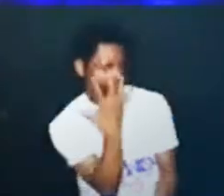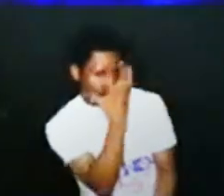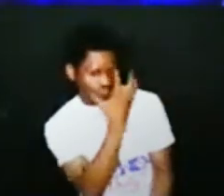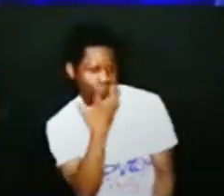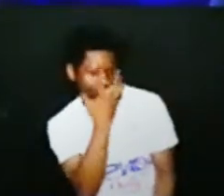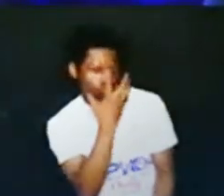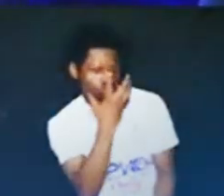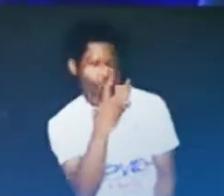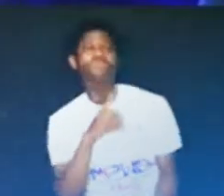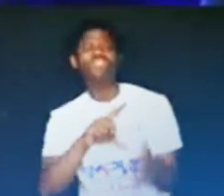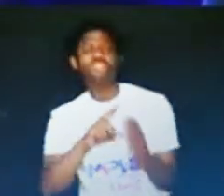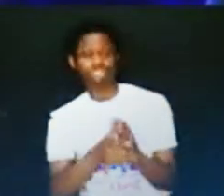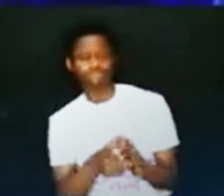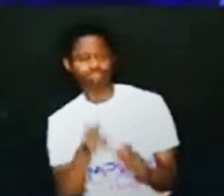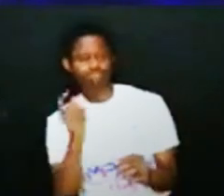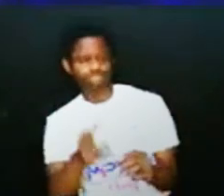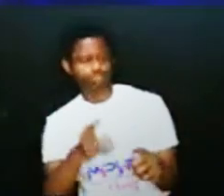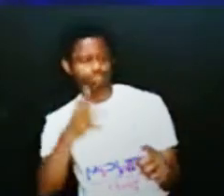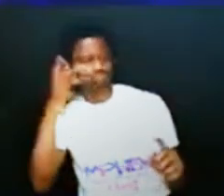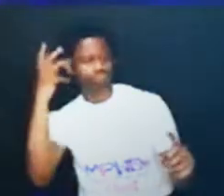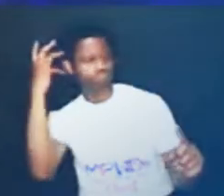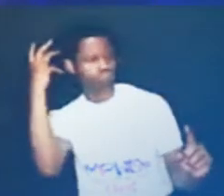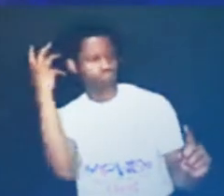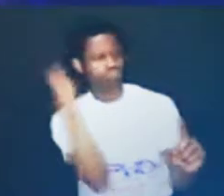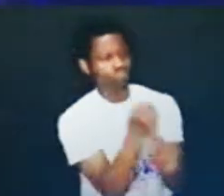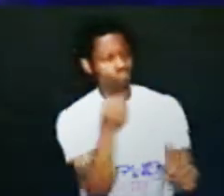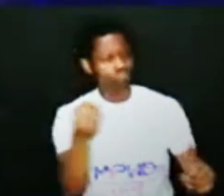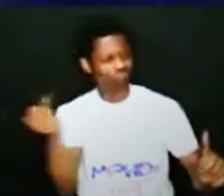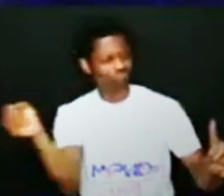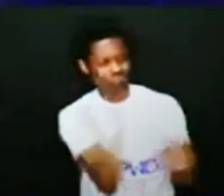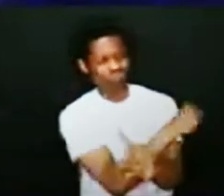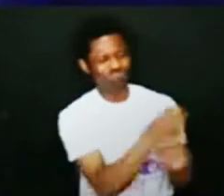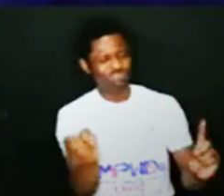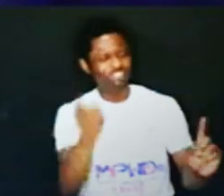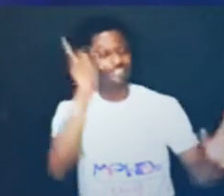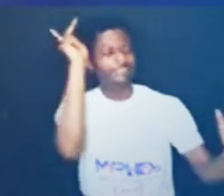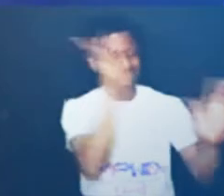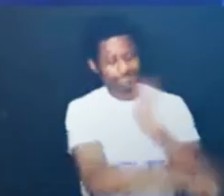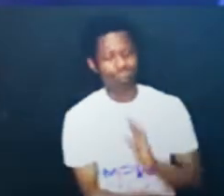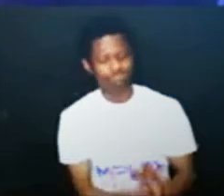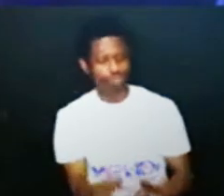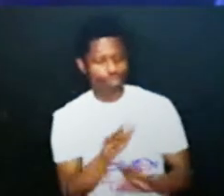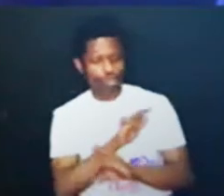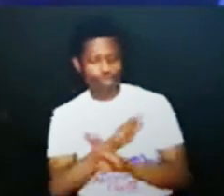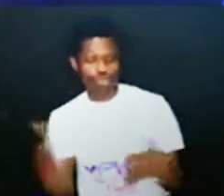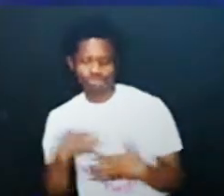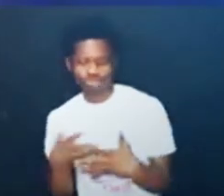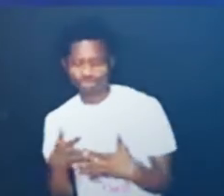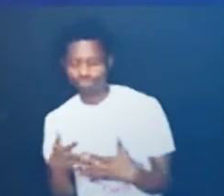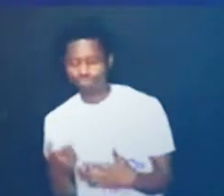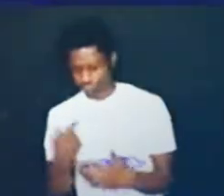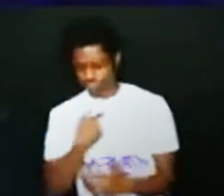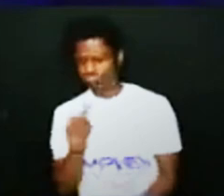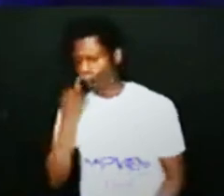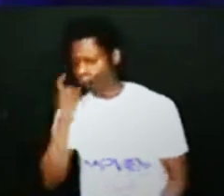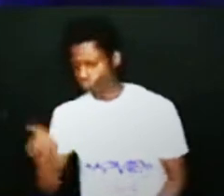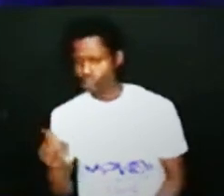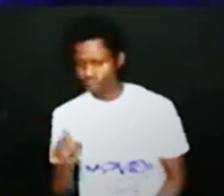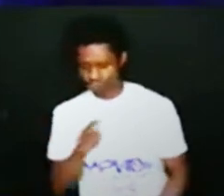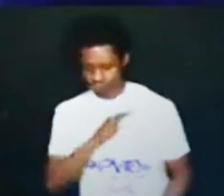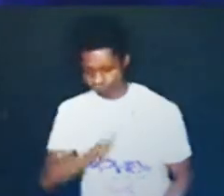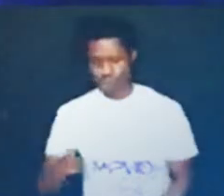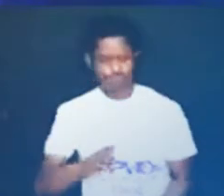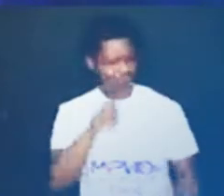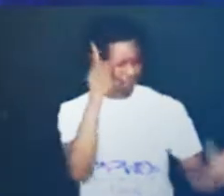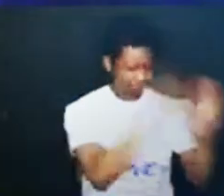then kill him. Don't be afraid. Haven't I given you this order? Be strong and brave. Now